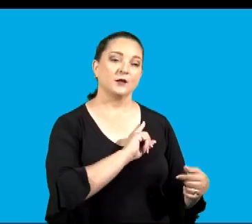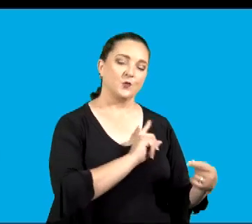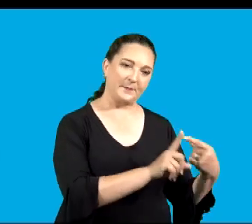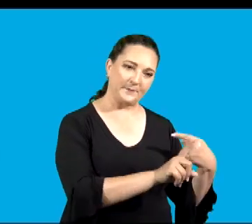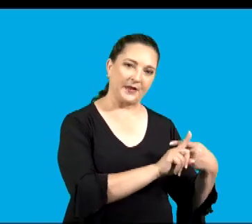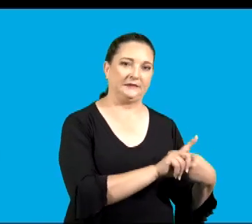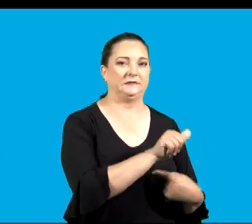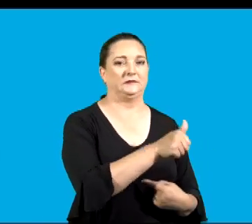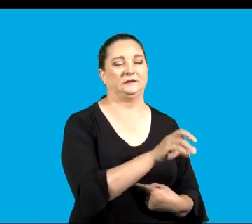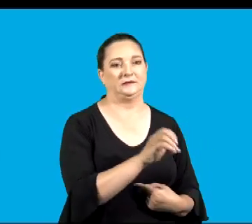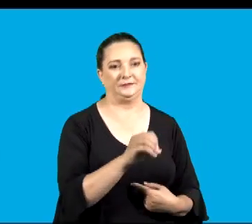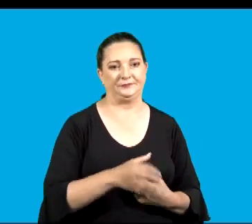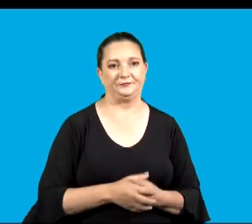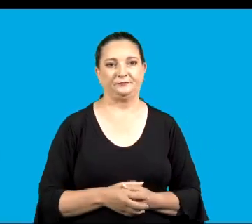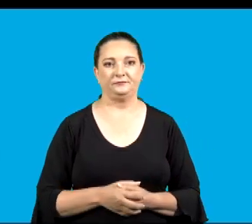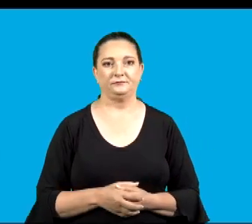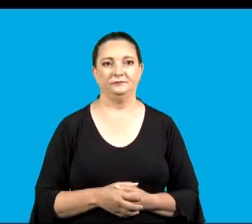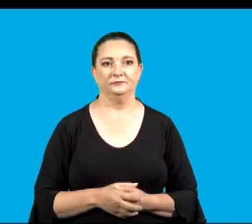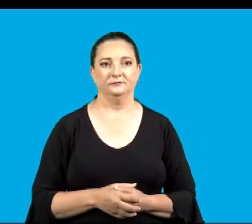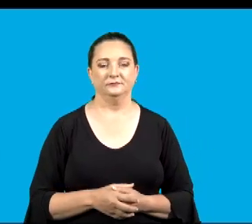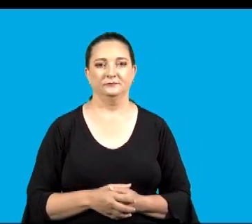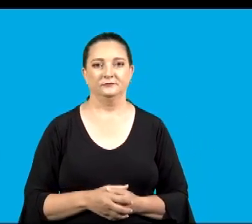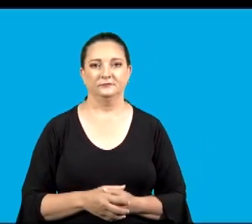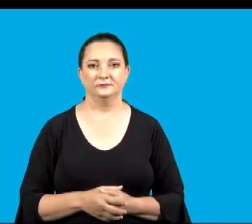plus 600. Next one, please.